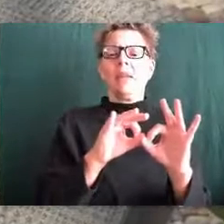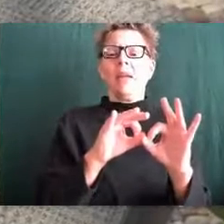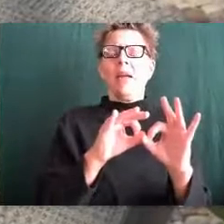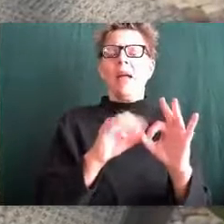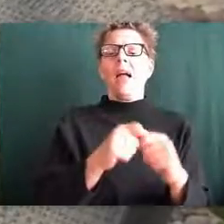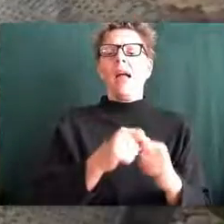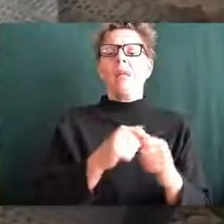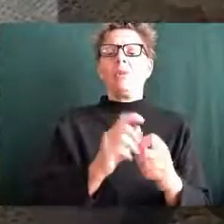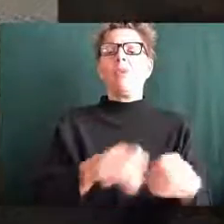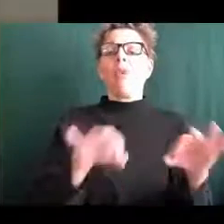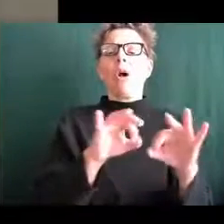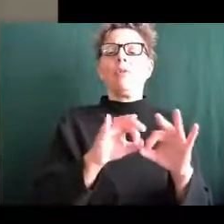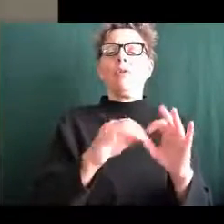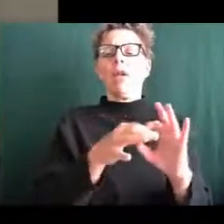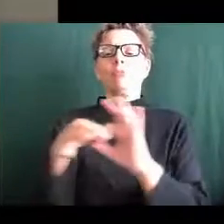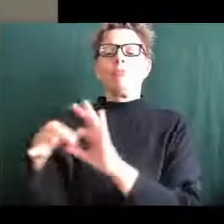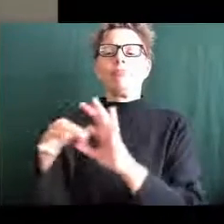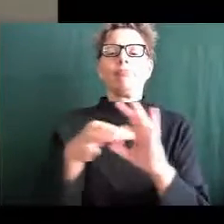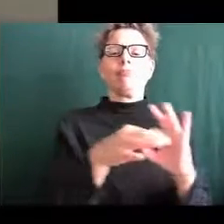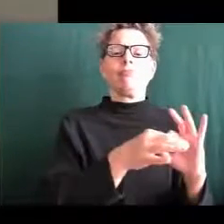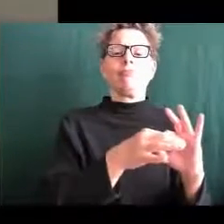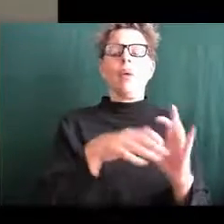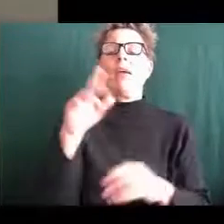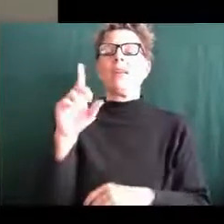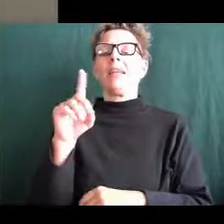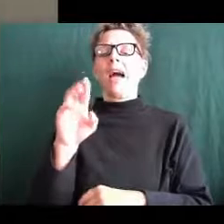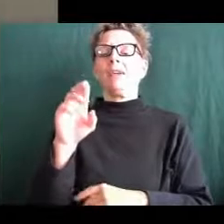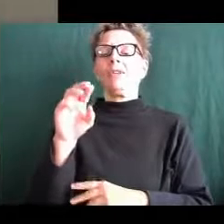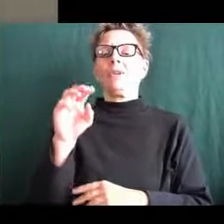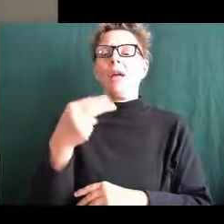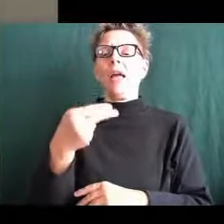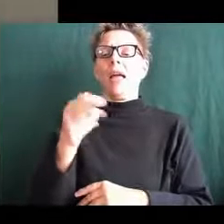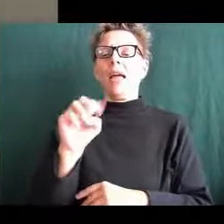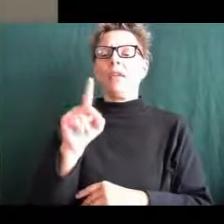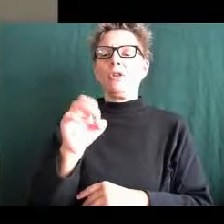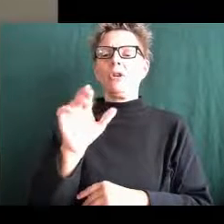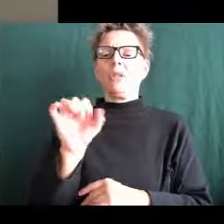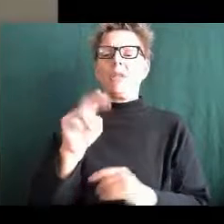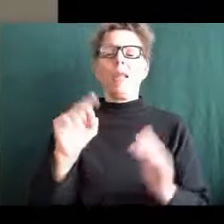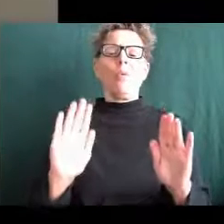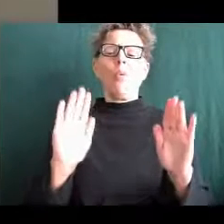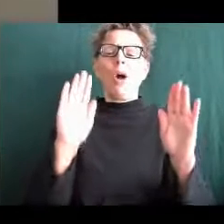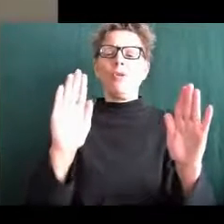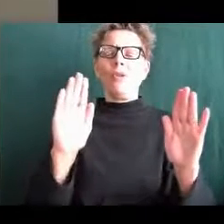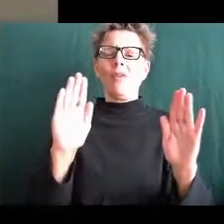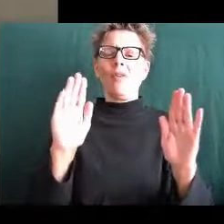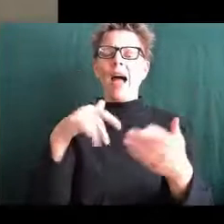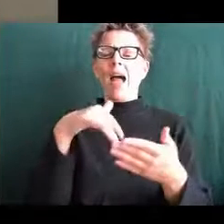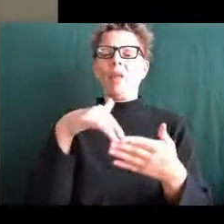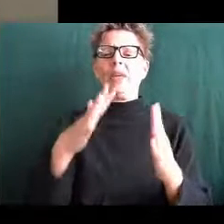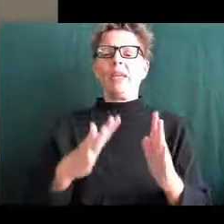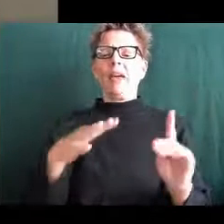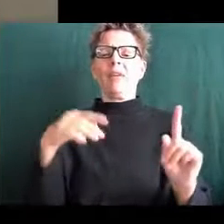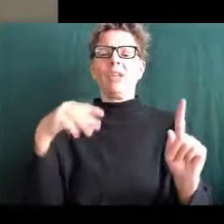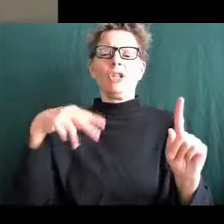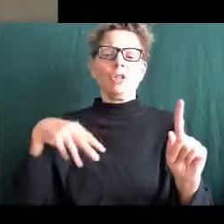in the community. Dr. Henderson just had this wonderful following of students who felt that she